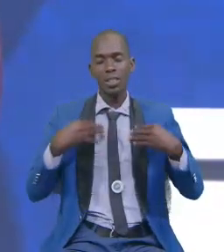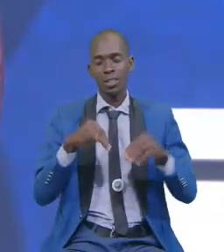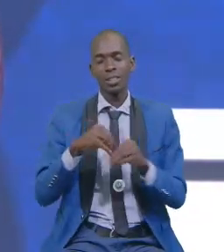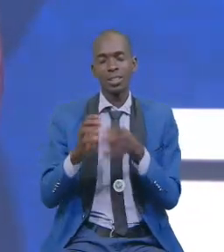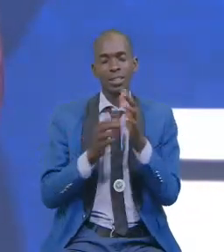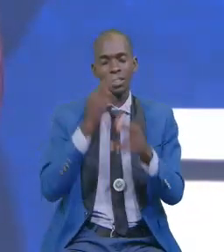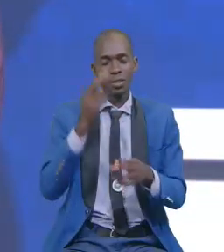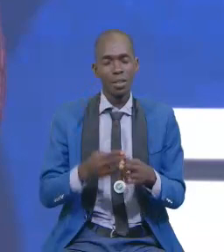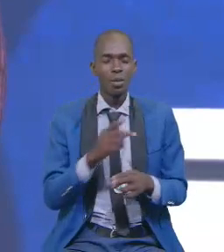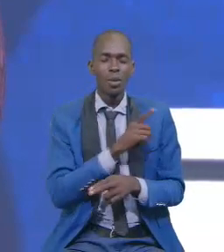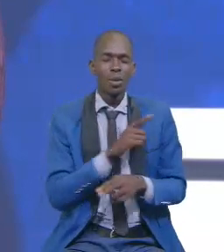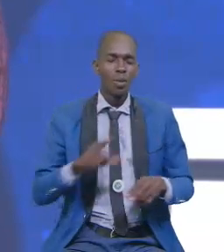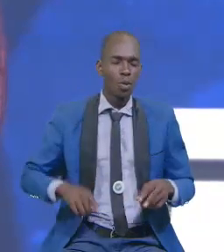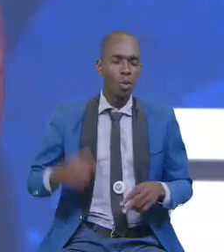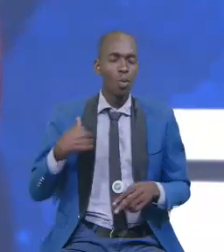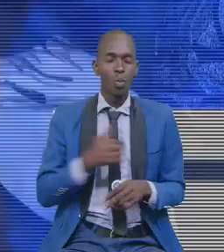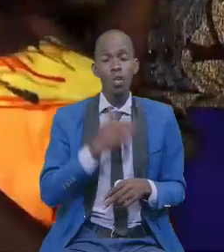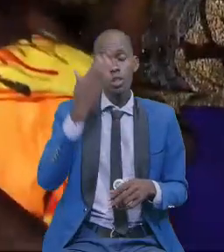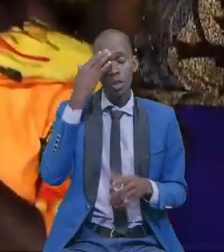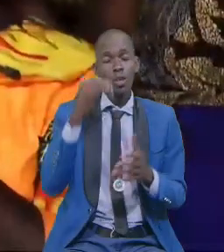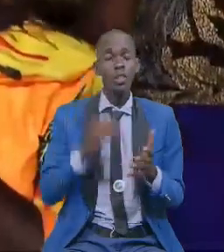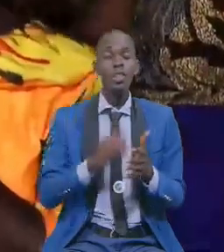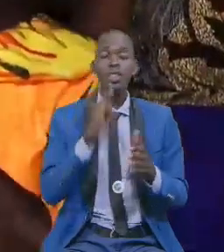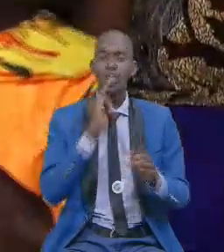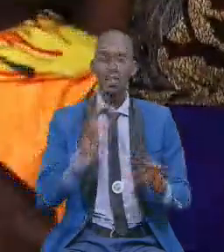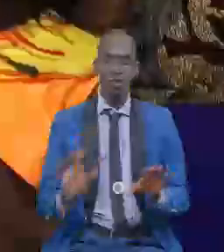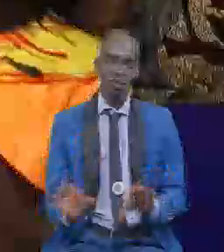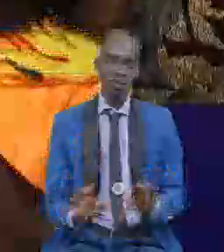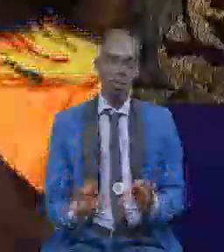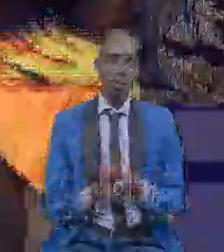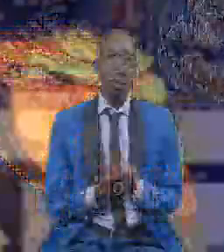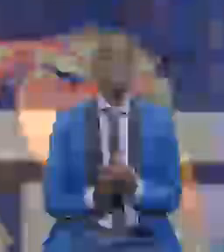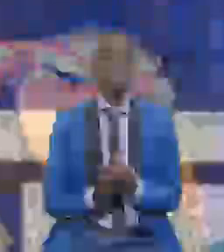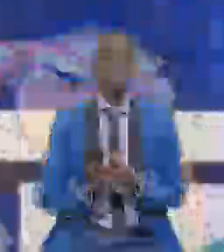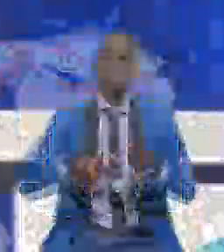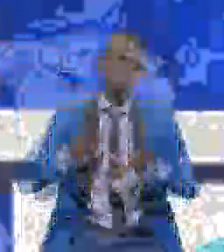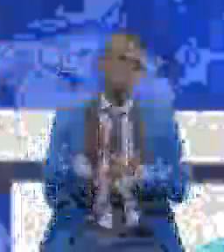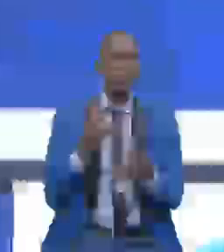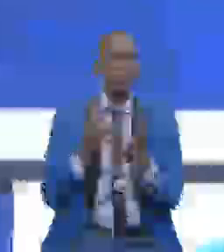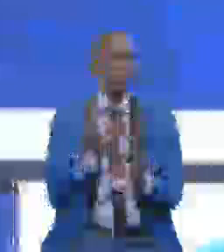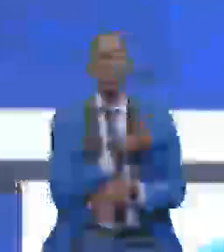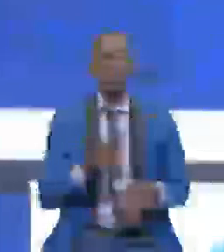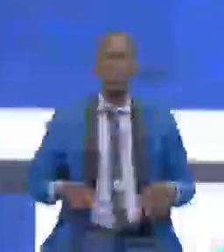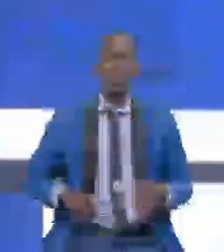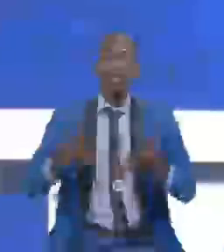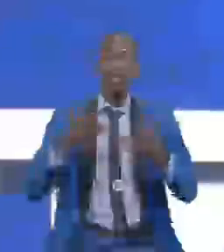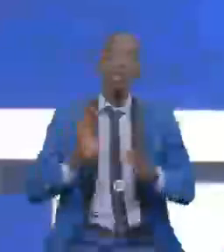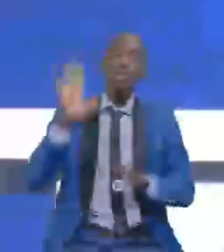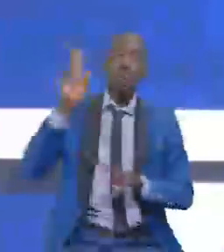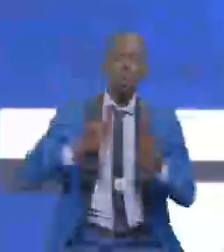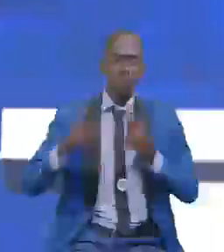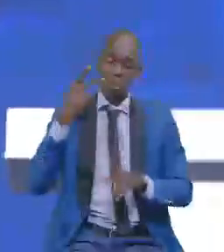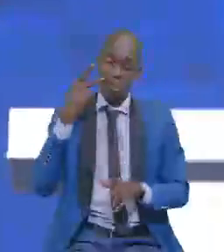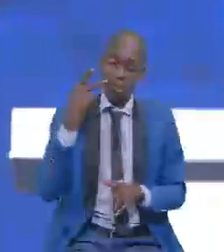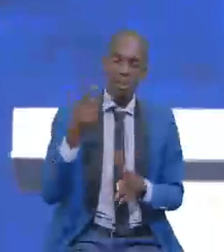Lord, we know it is done. Confirm it. Let your people see it and